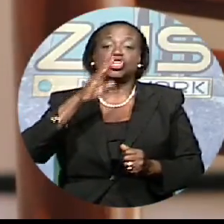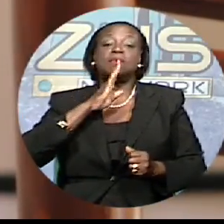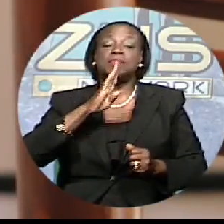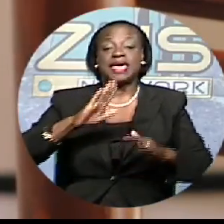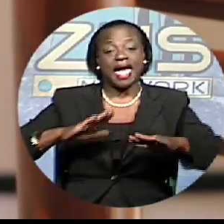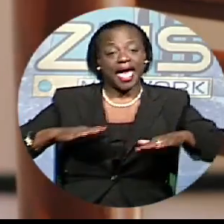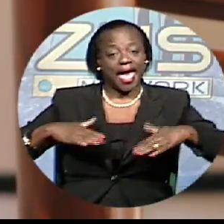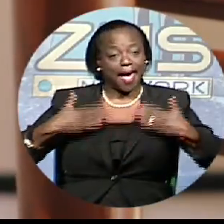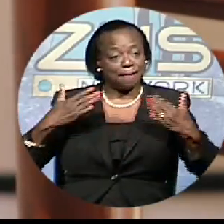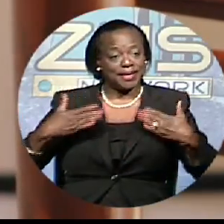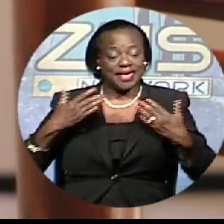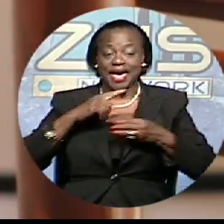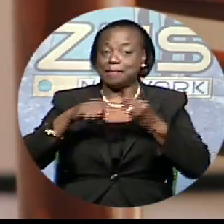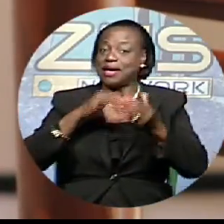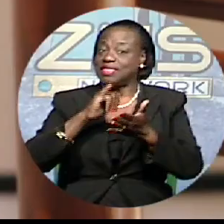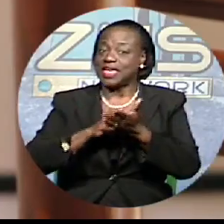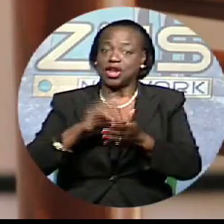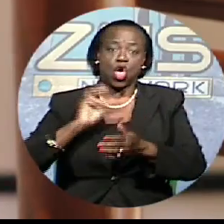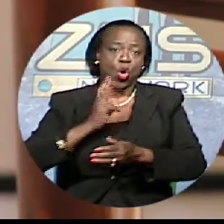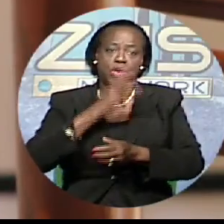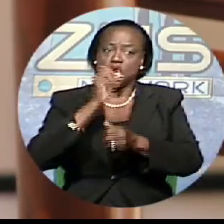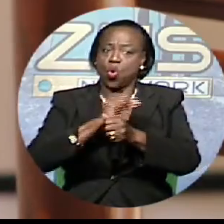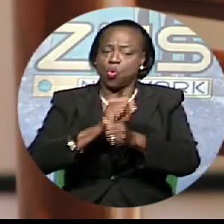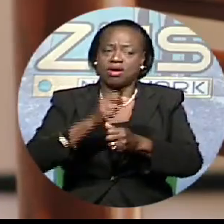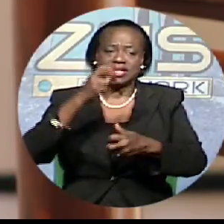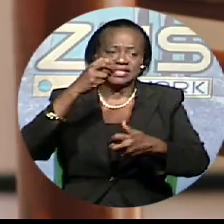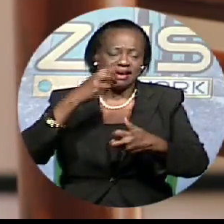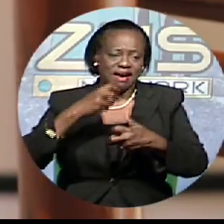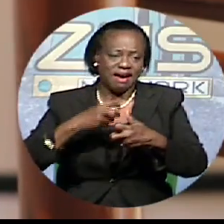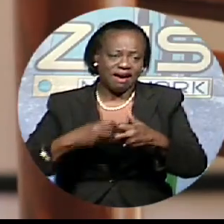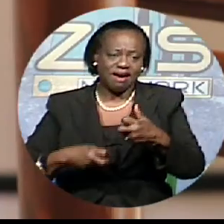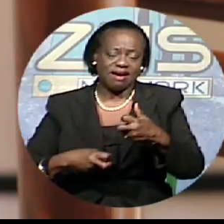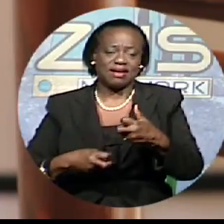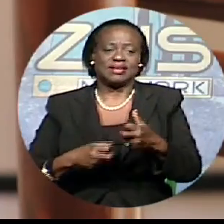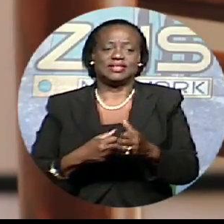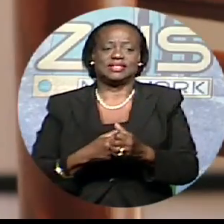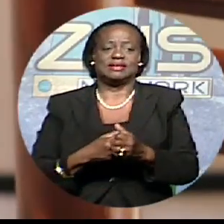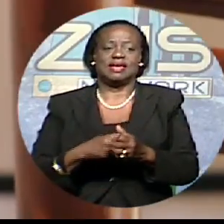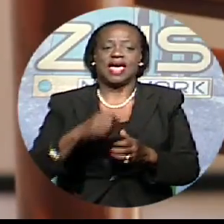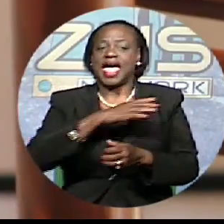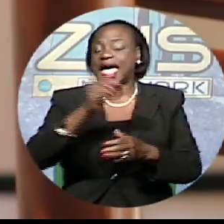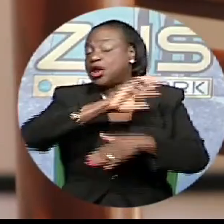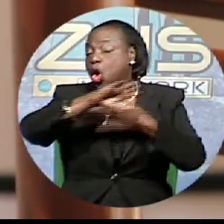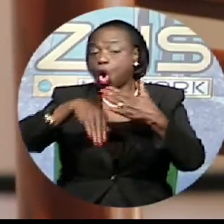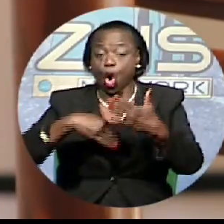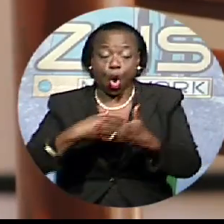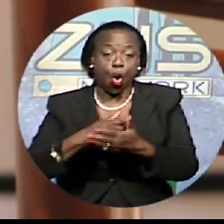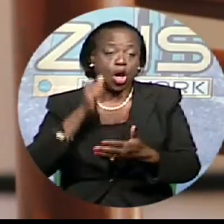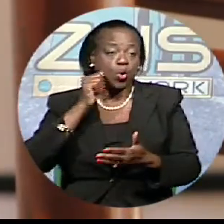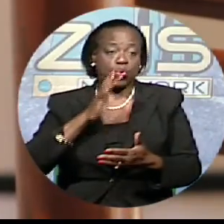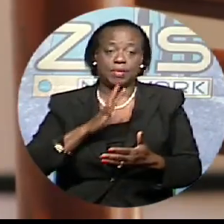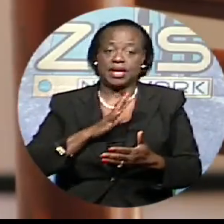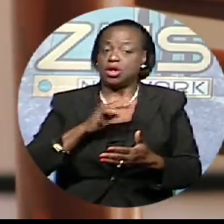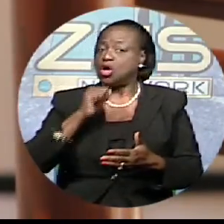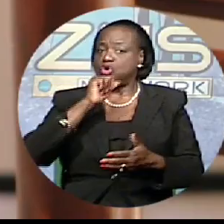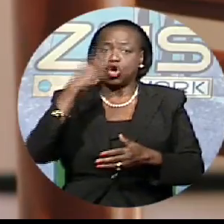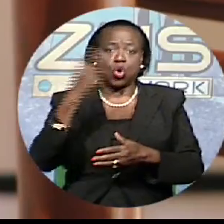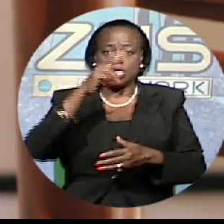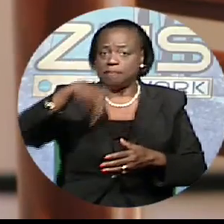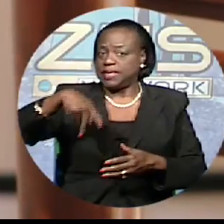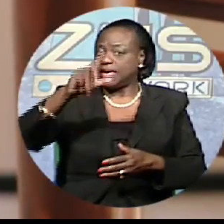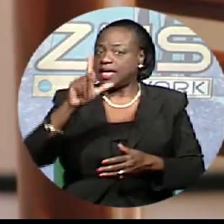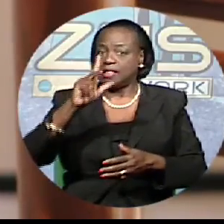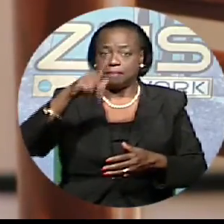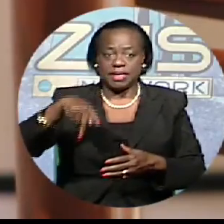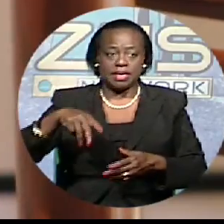I am. We worked hard and it benefited us. And all women, I don't just think of PLP women,